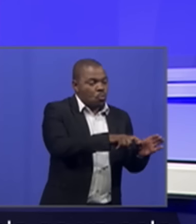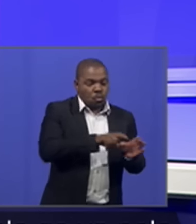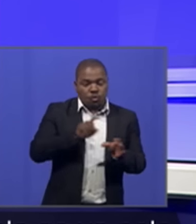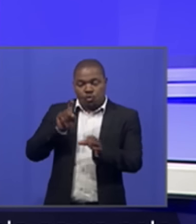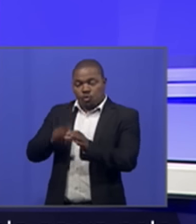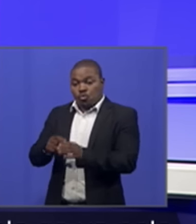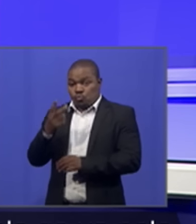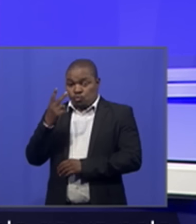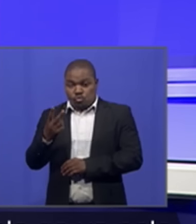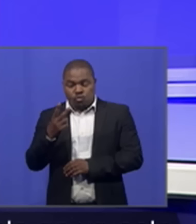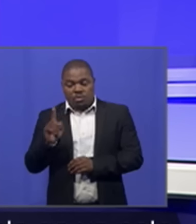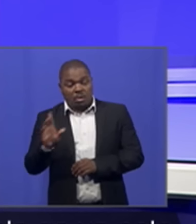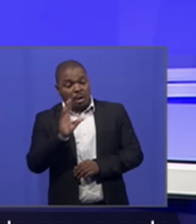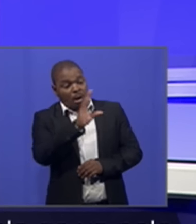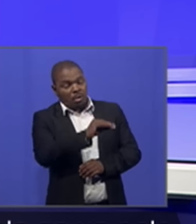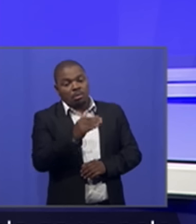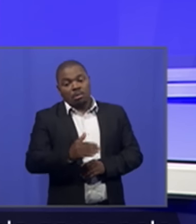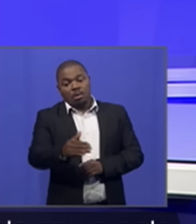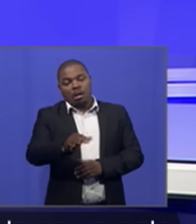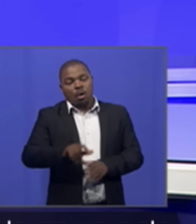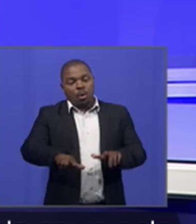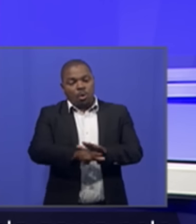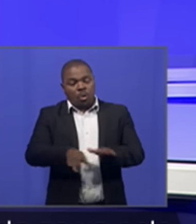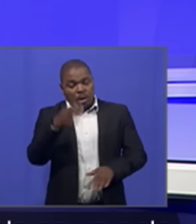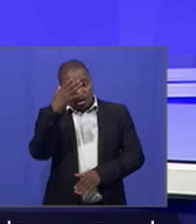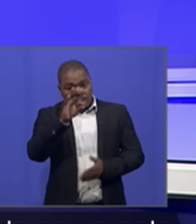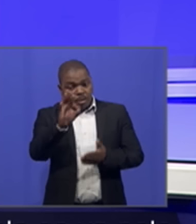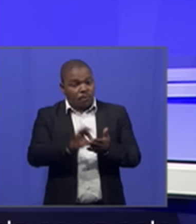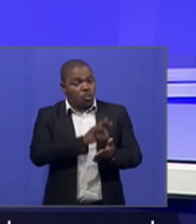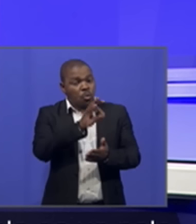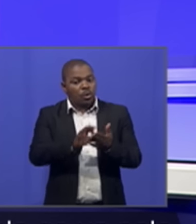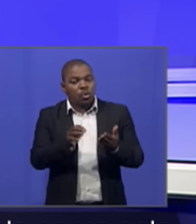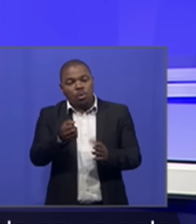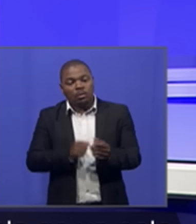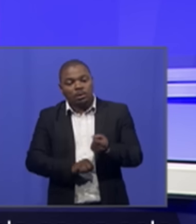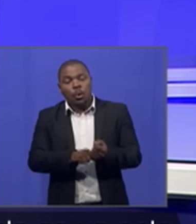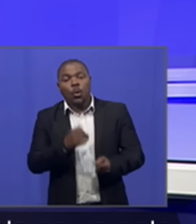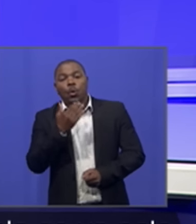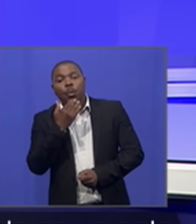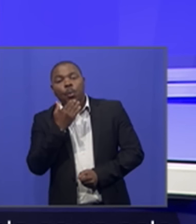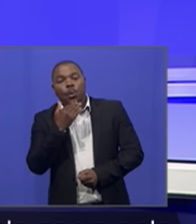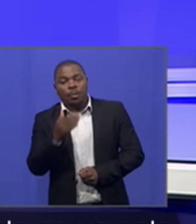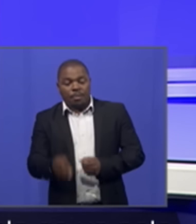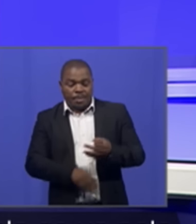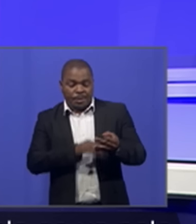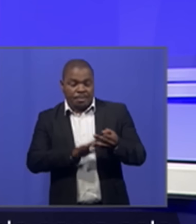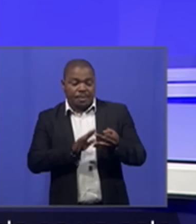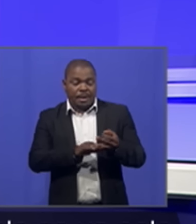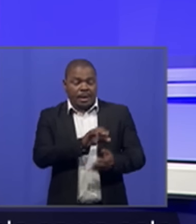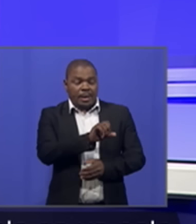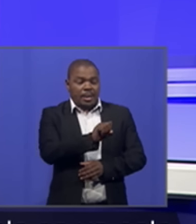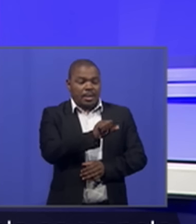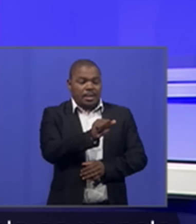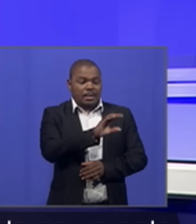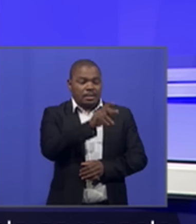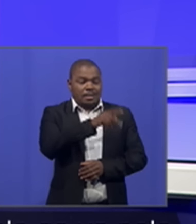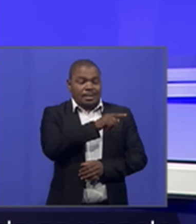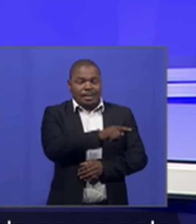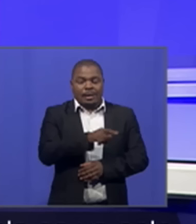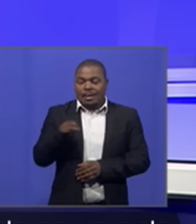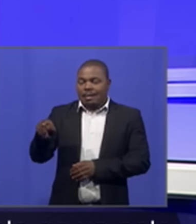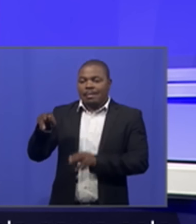ANC le go ba botšiša gore a e ka ba ya go ueletša mang dikgethong tše. Le ge go le bjalo SSCP e be e sa tsebe selo ka ga sephetho sa komiti